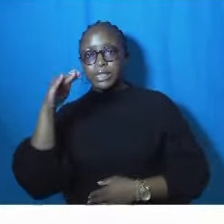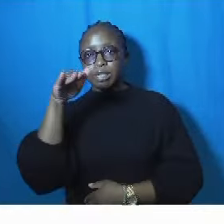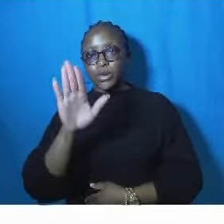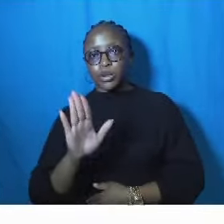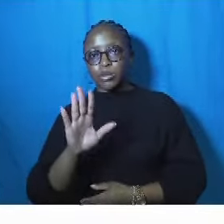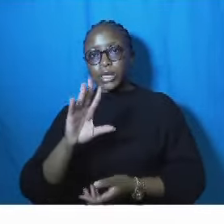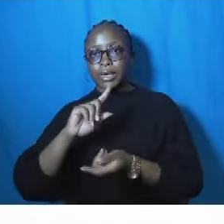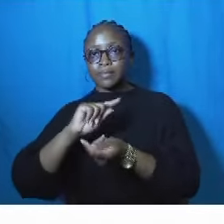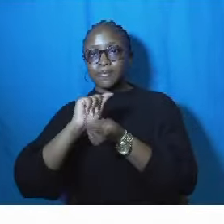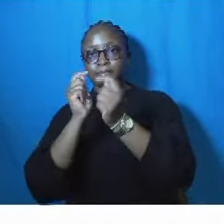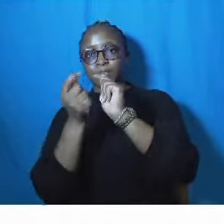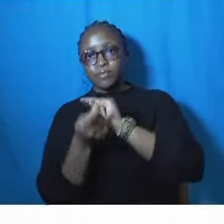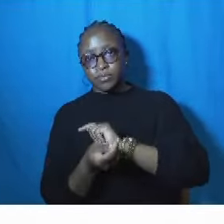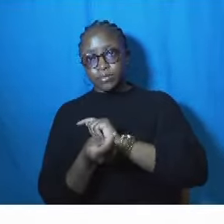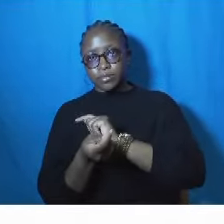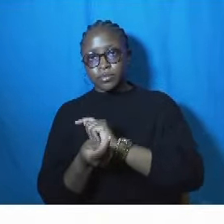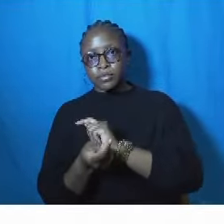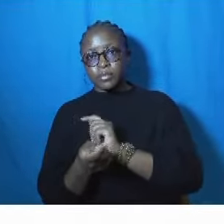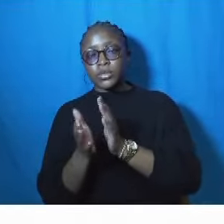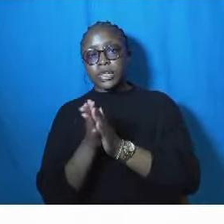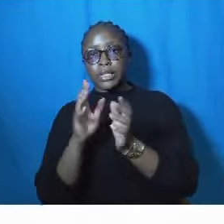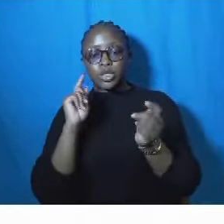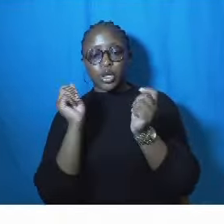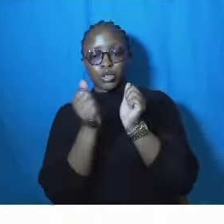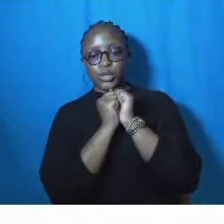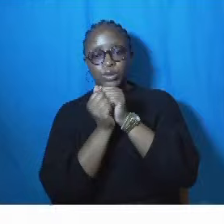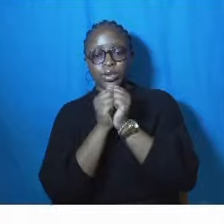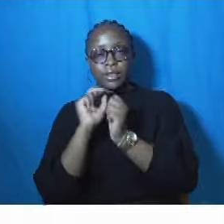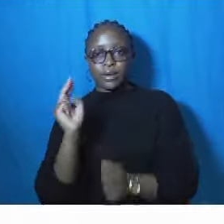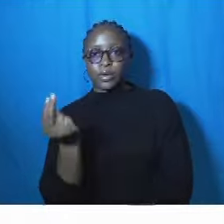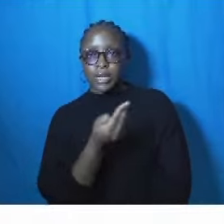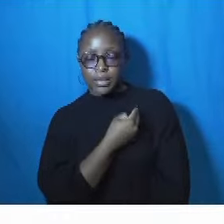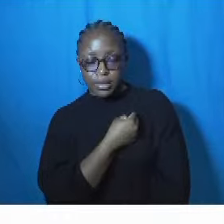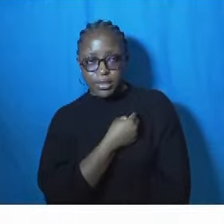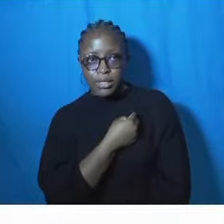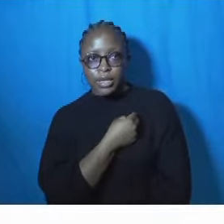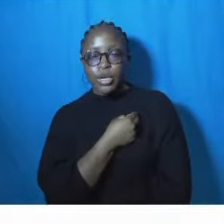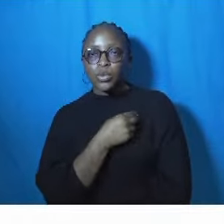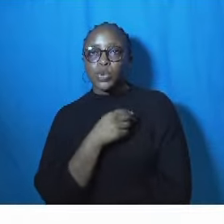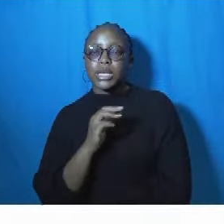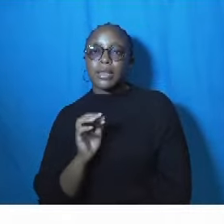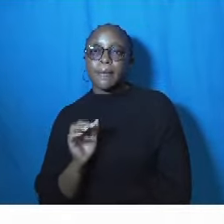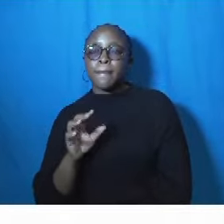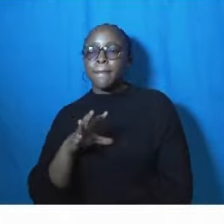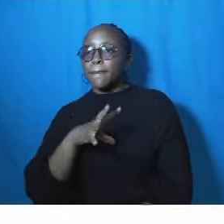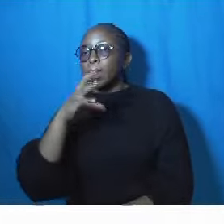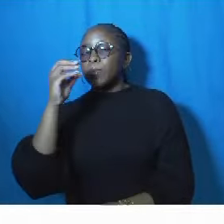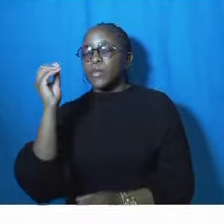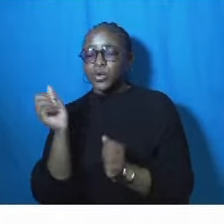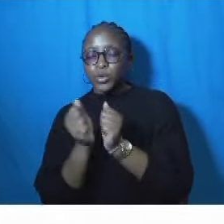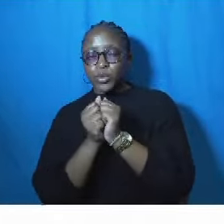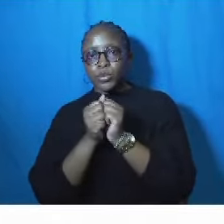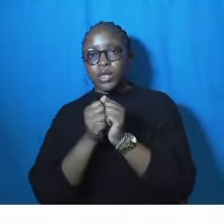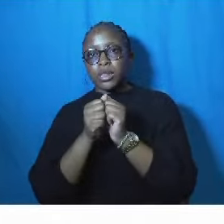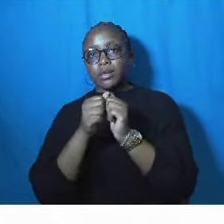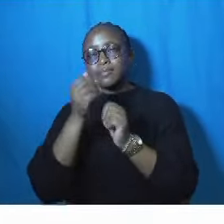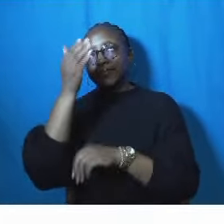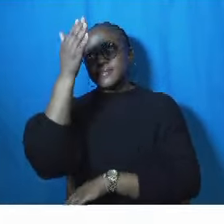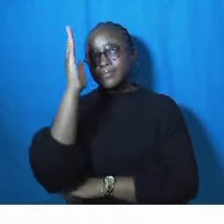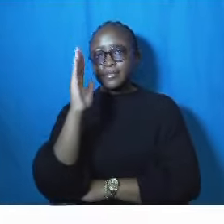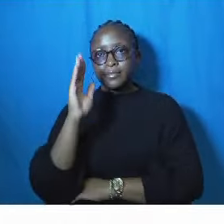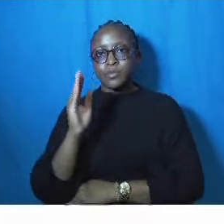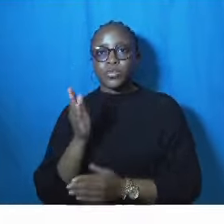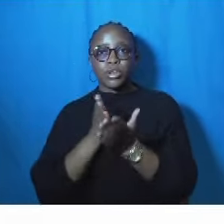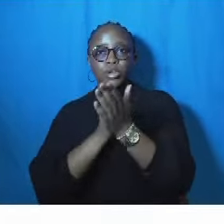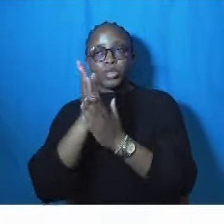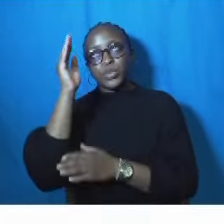us, we will meet the Lord in the air. So through his word, he grants us